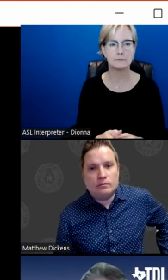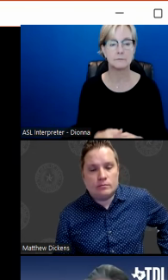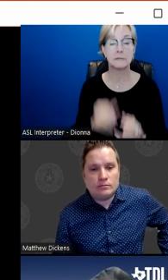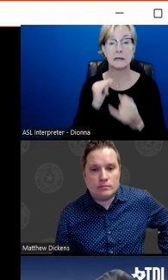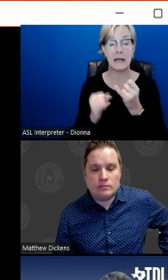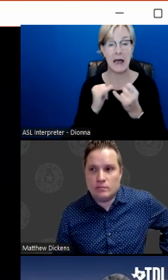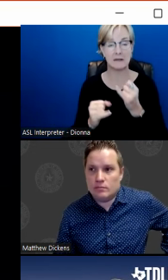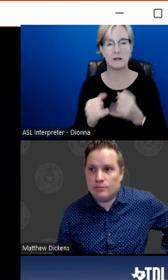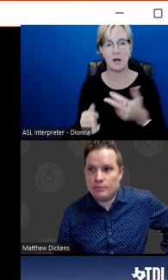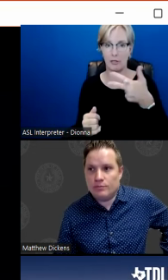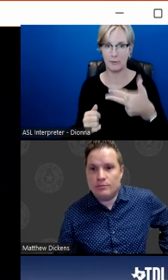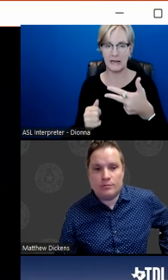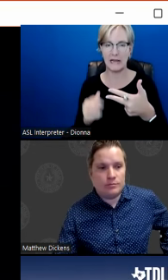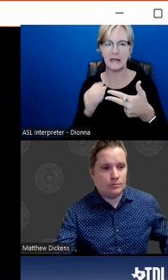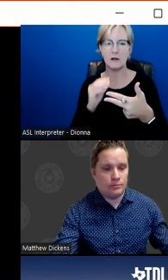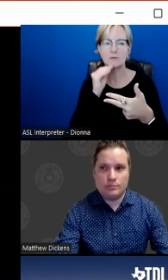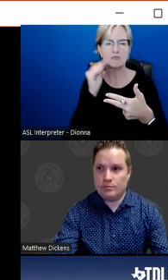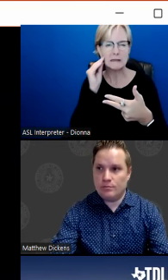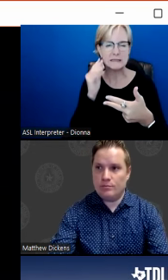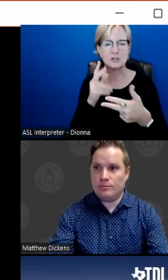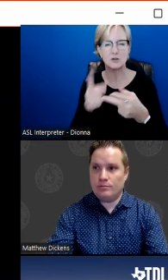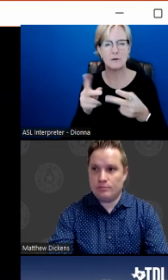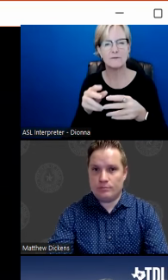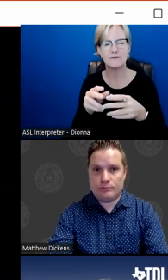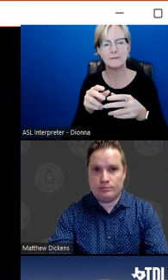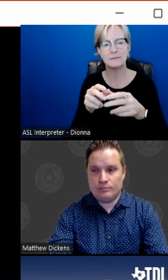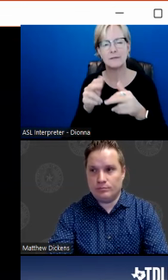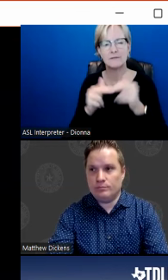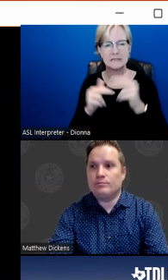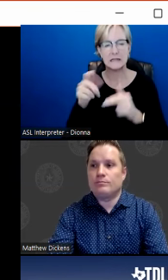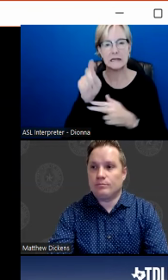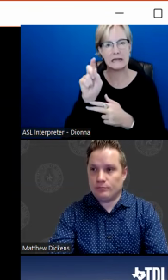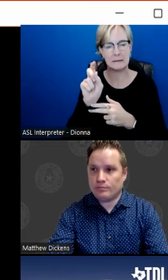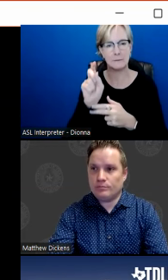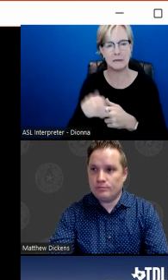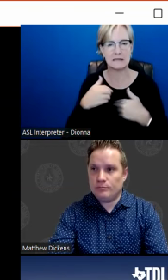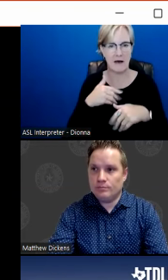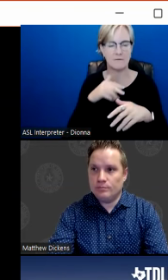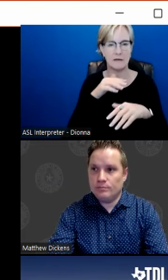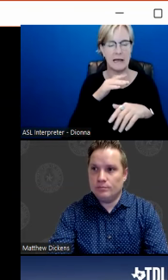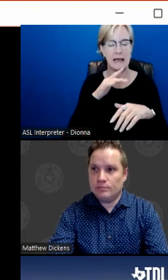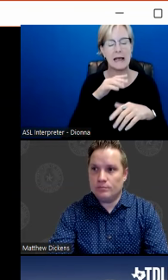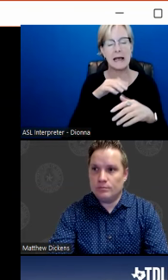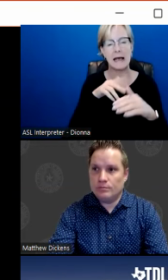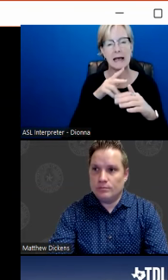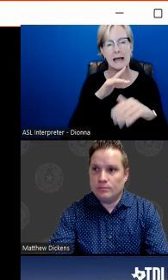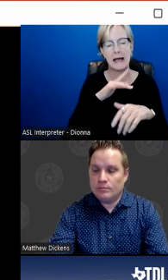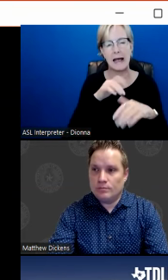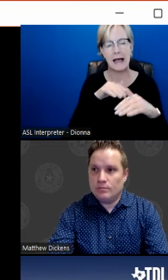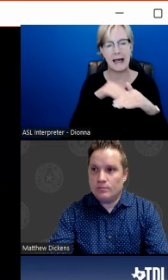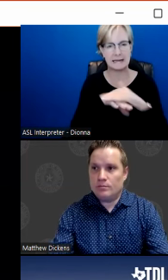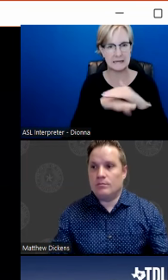Lastly, there are three residential facilities required to provide accessible parking spaces beyond table 208.2's minimum